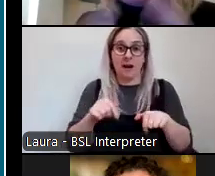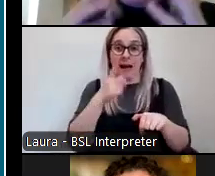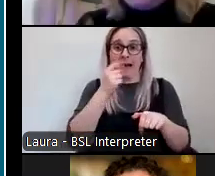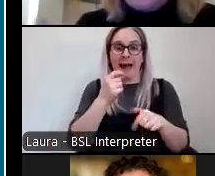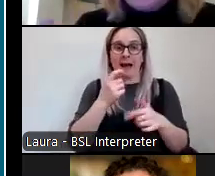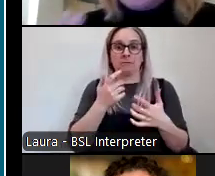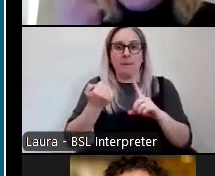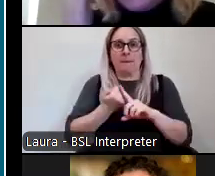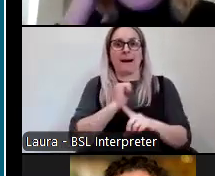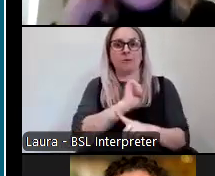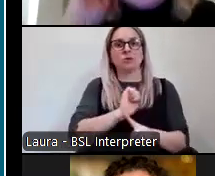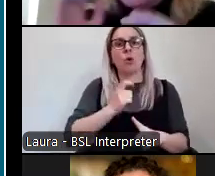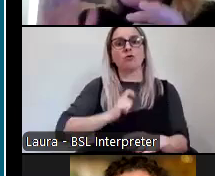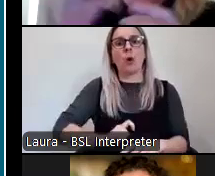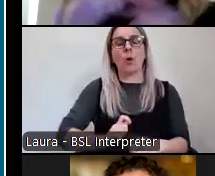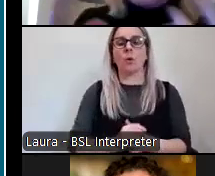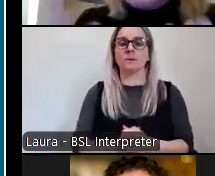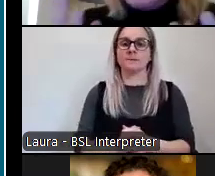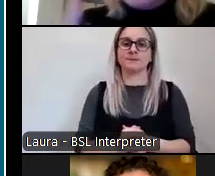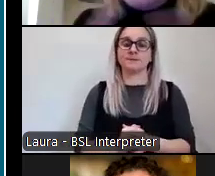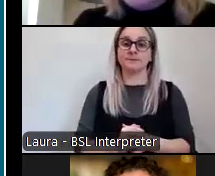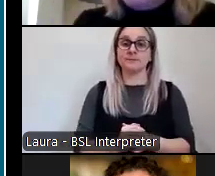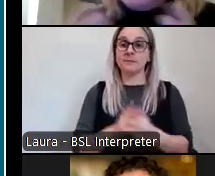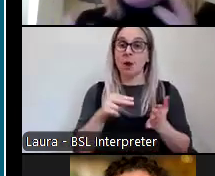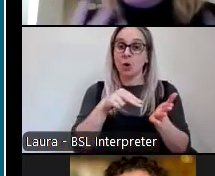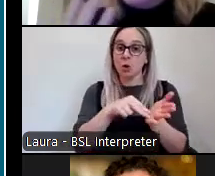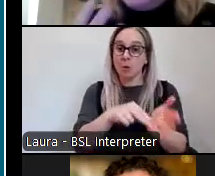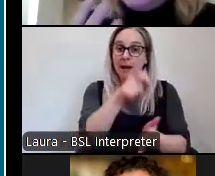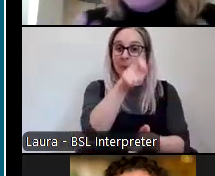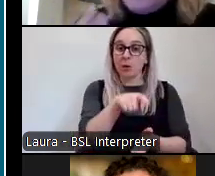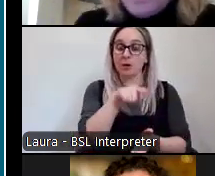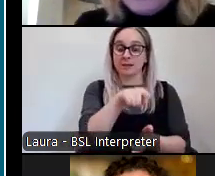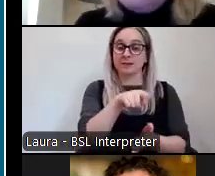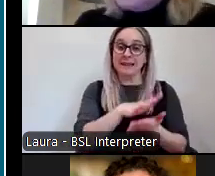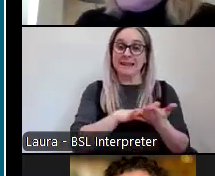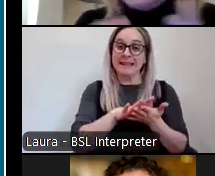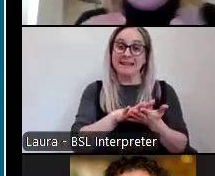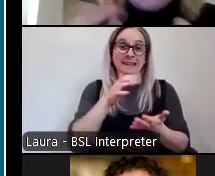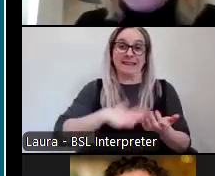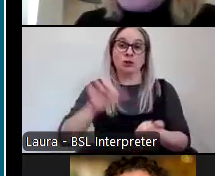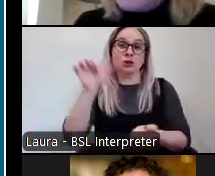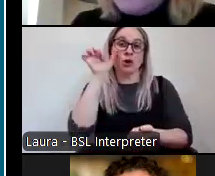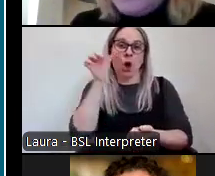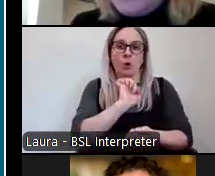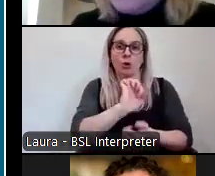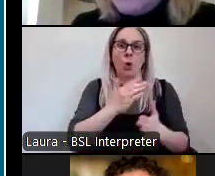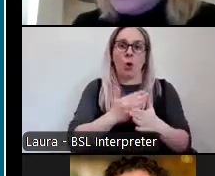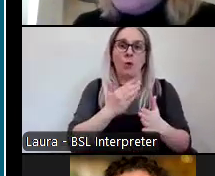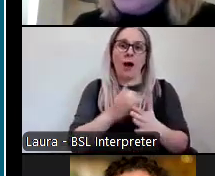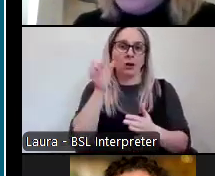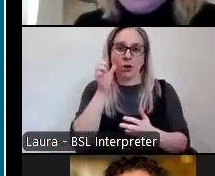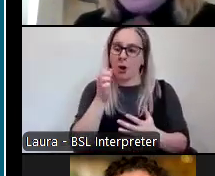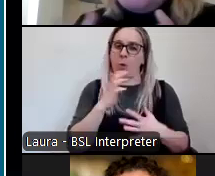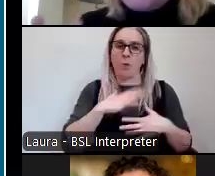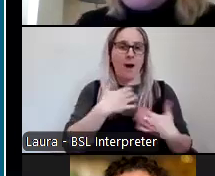The nominator needs to be somebody who really knows you and your work well. It does not necessarily need to be